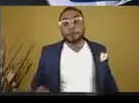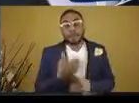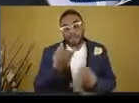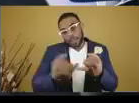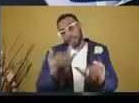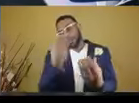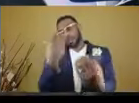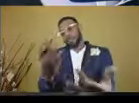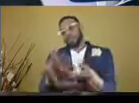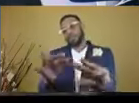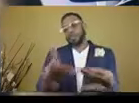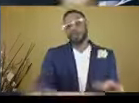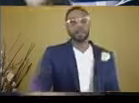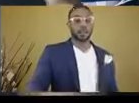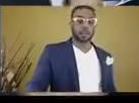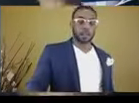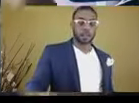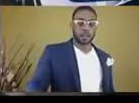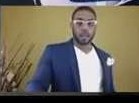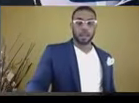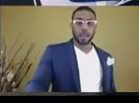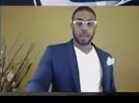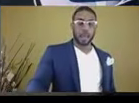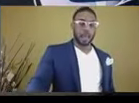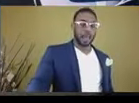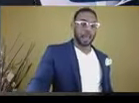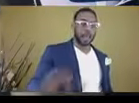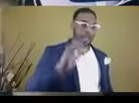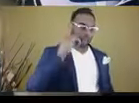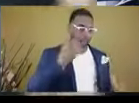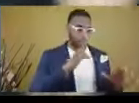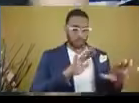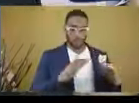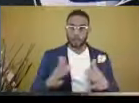say is really around, I think of this as in three boxes,